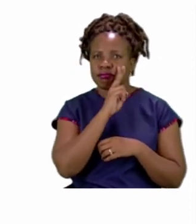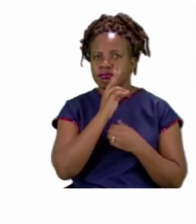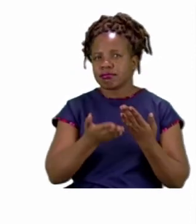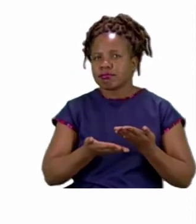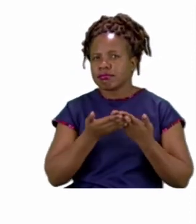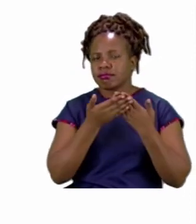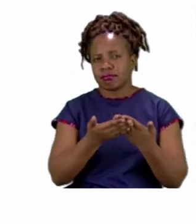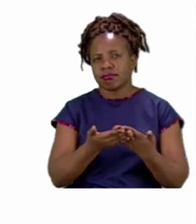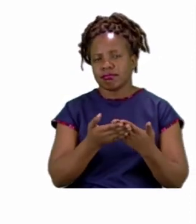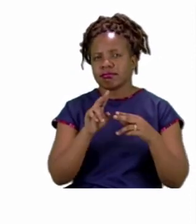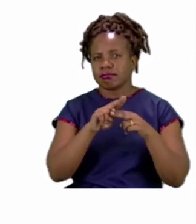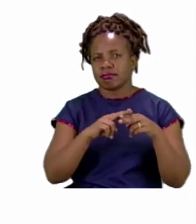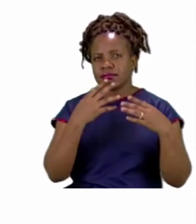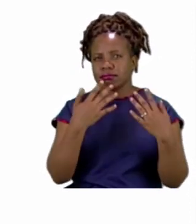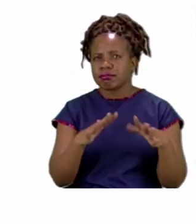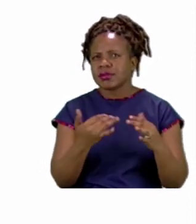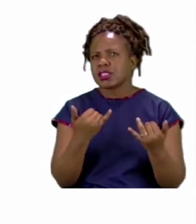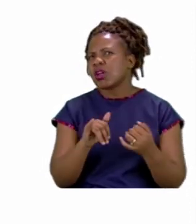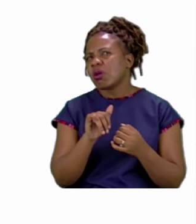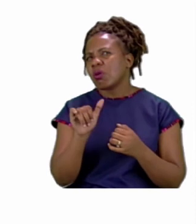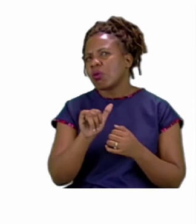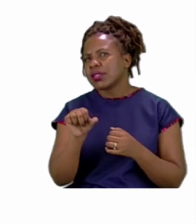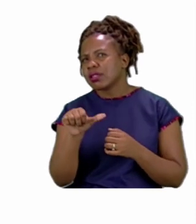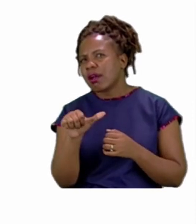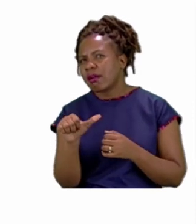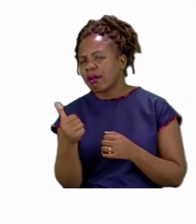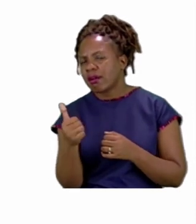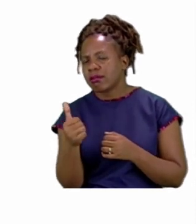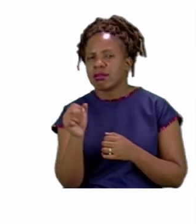word is most likely to be used?